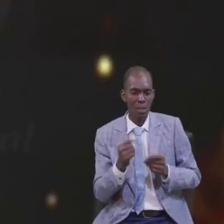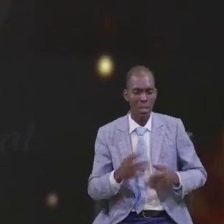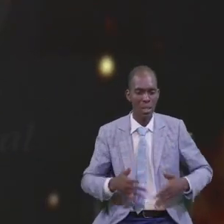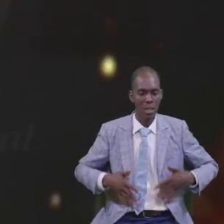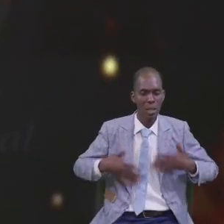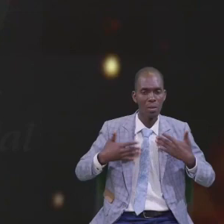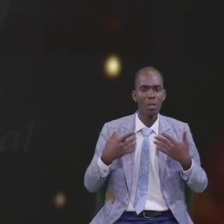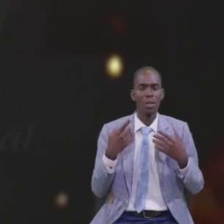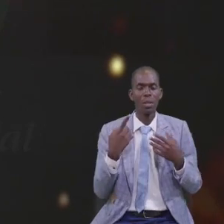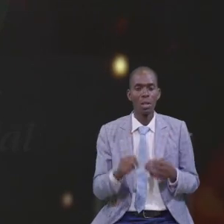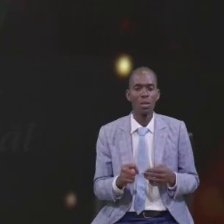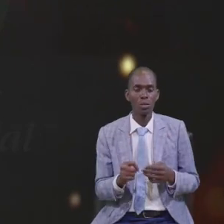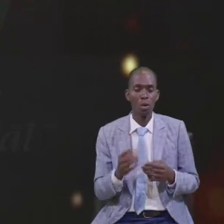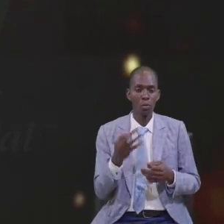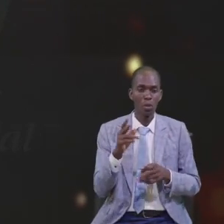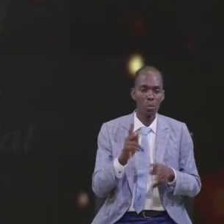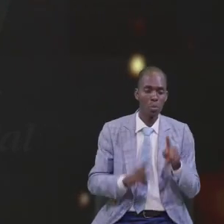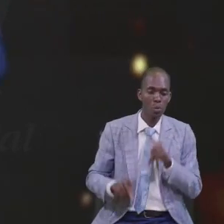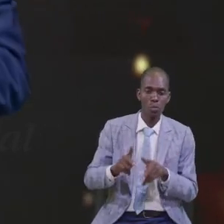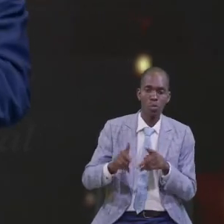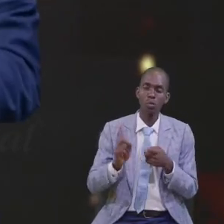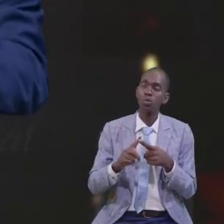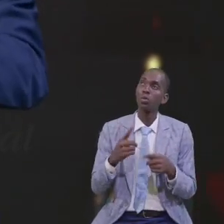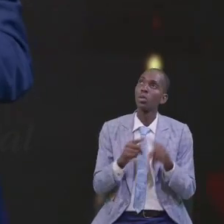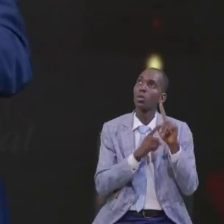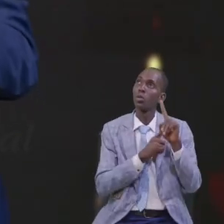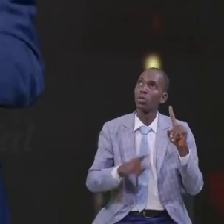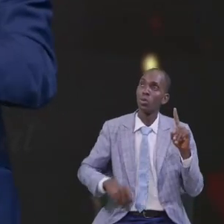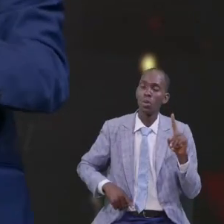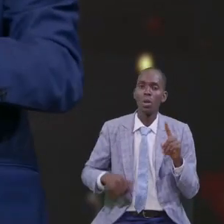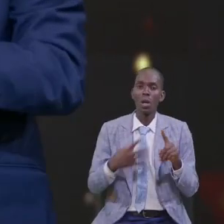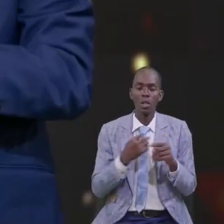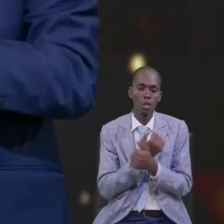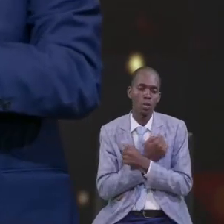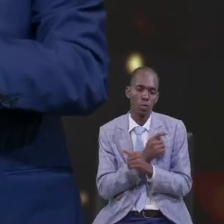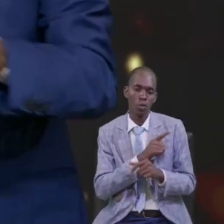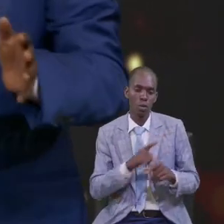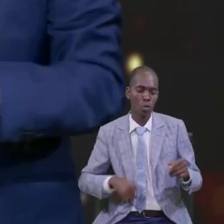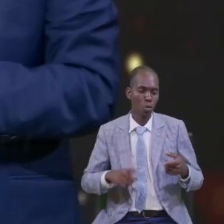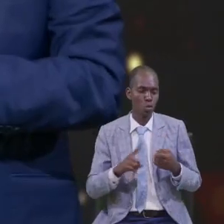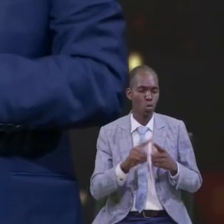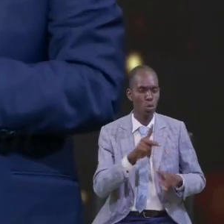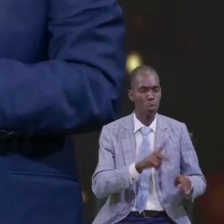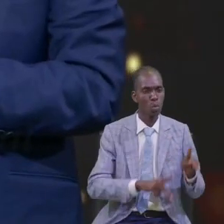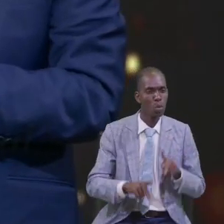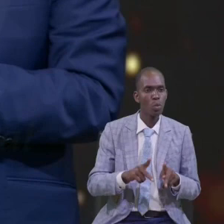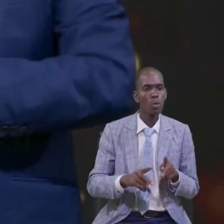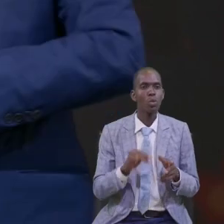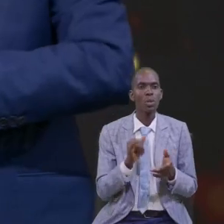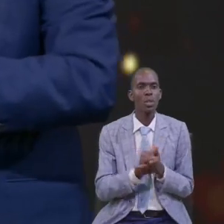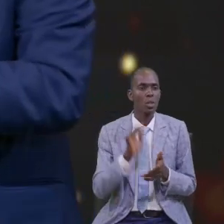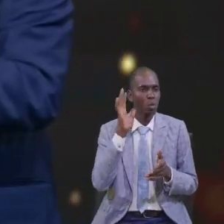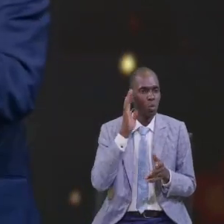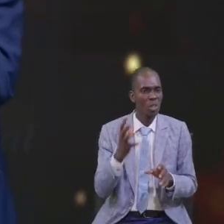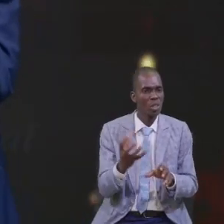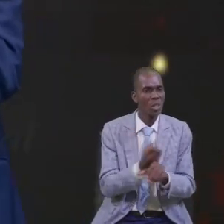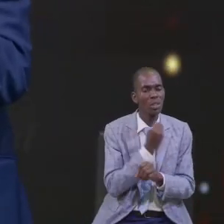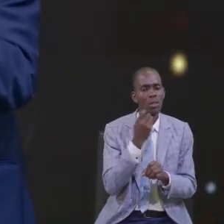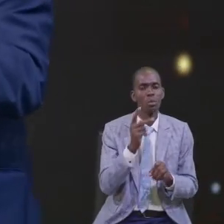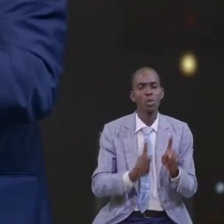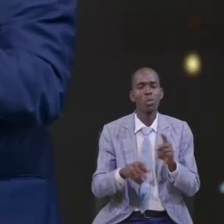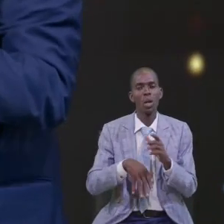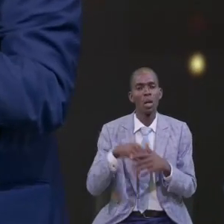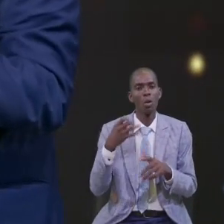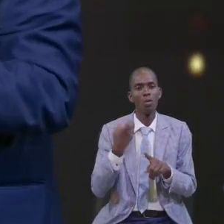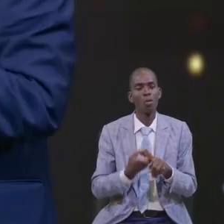the Lord unto the people is having, so that they may recover themselves out of the snare of the devil,